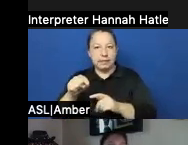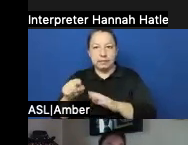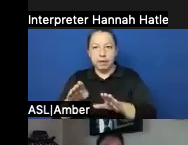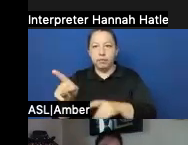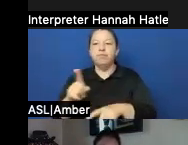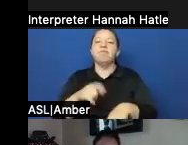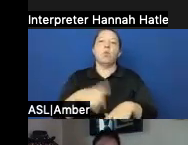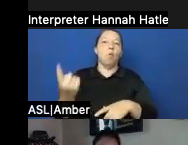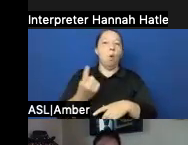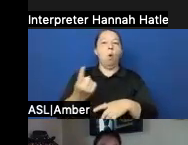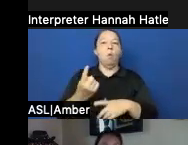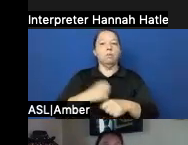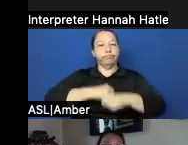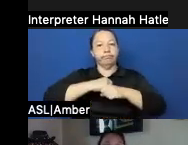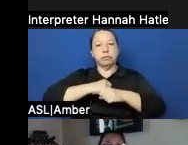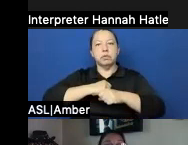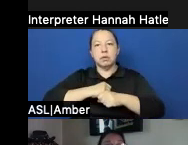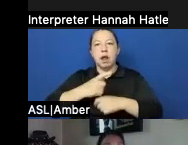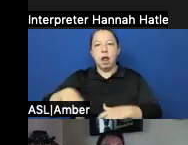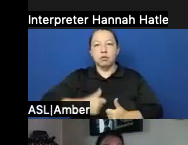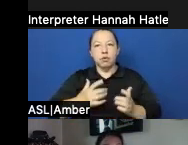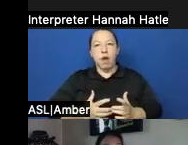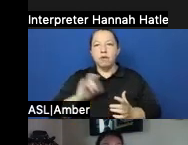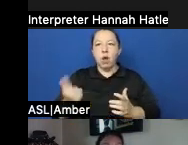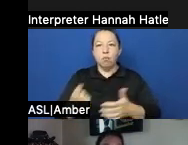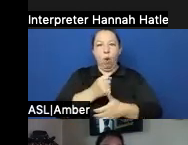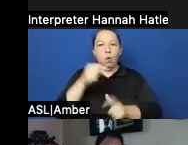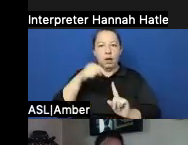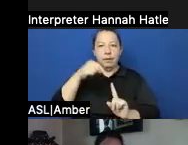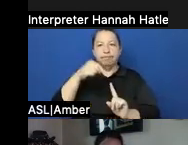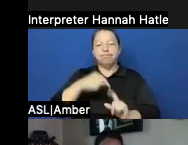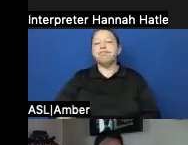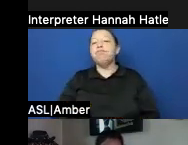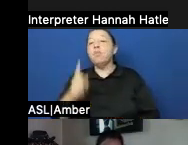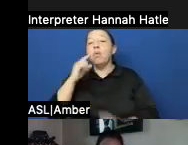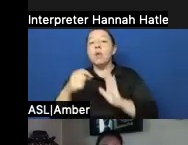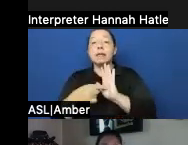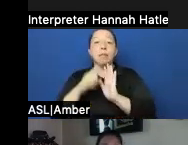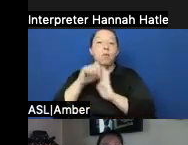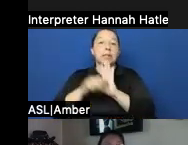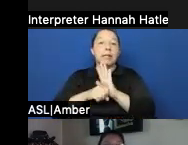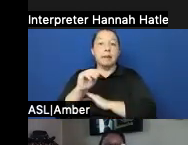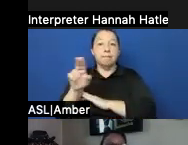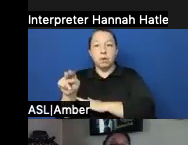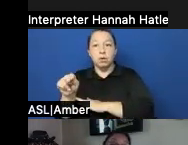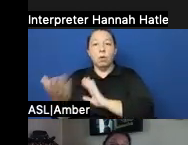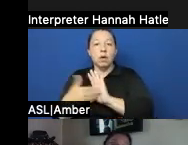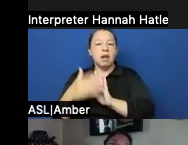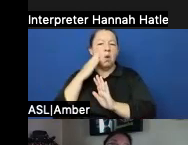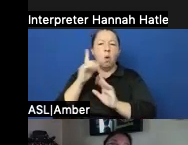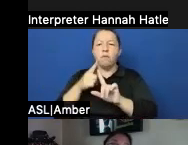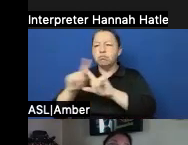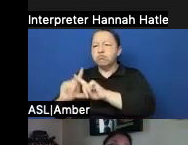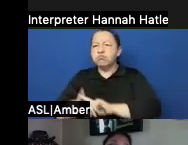priority should be. So here's an example for the state of Minnesota. Again, I know we're from all walks of life across